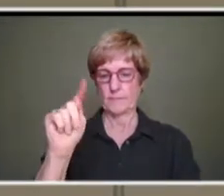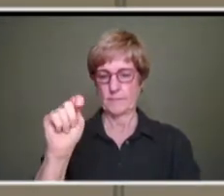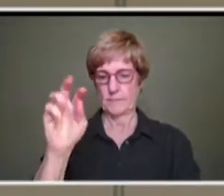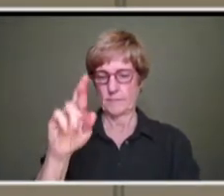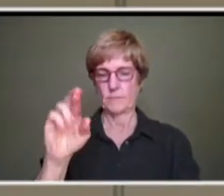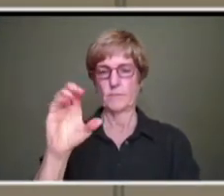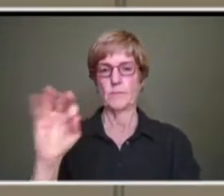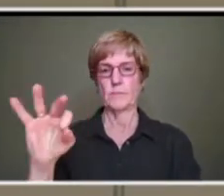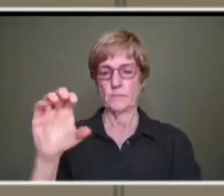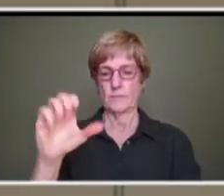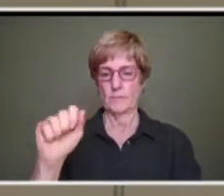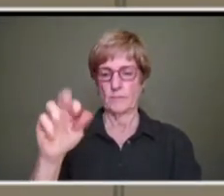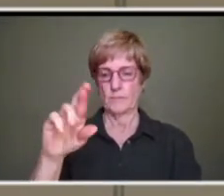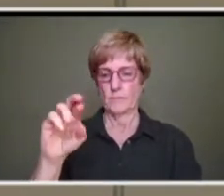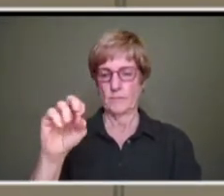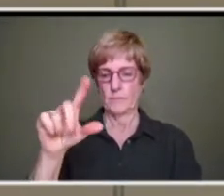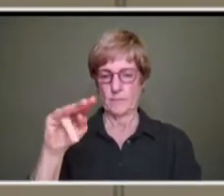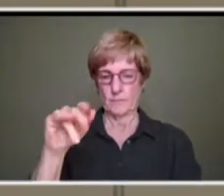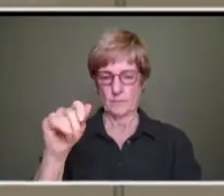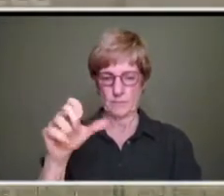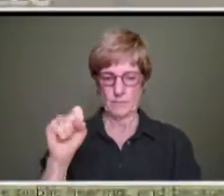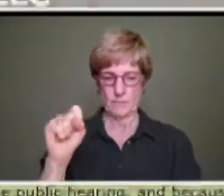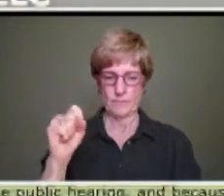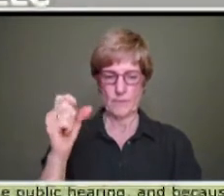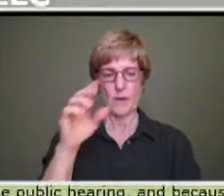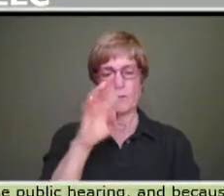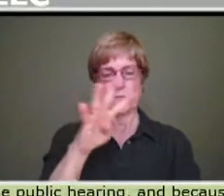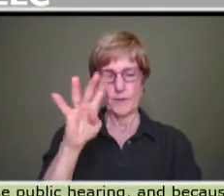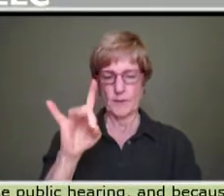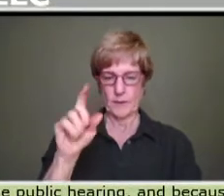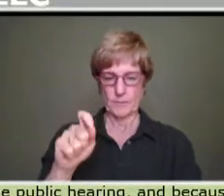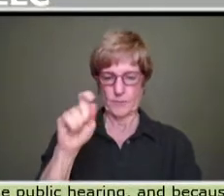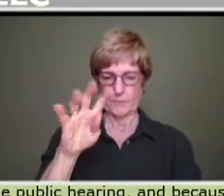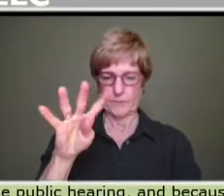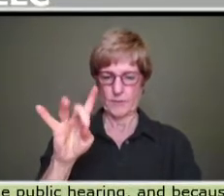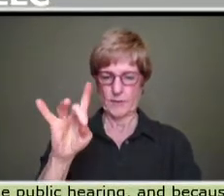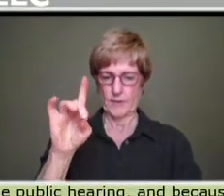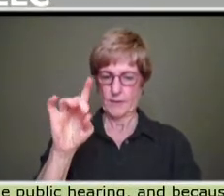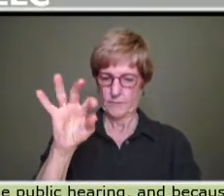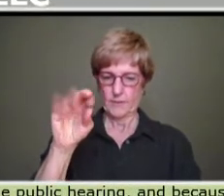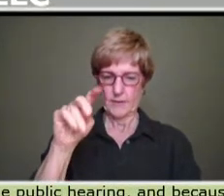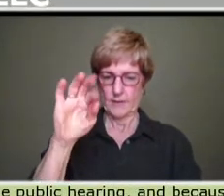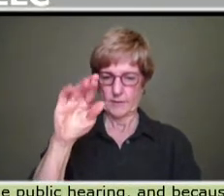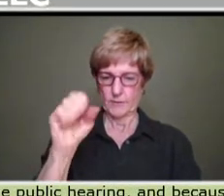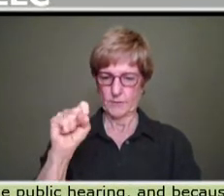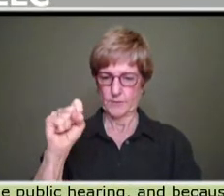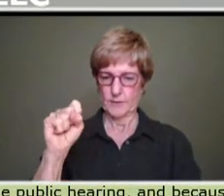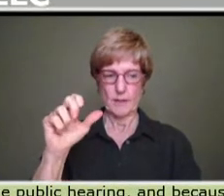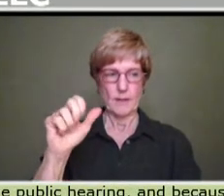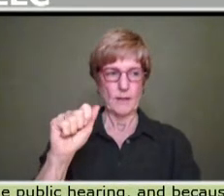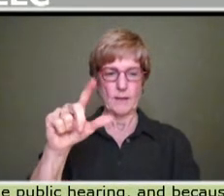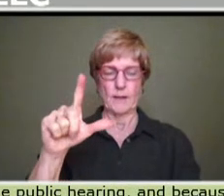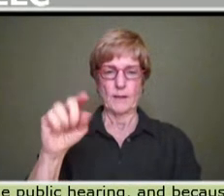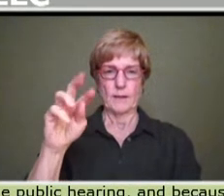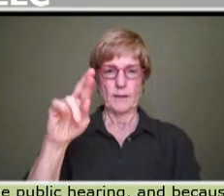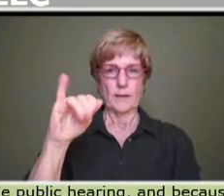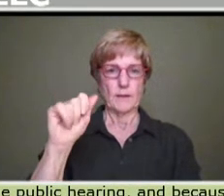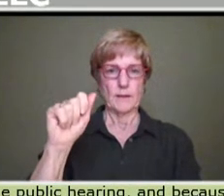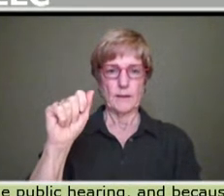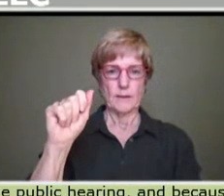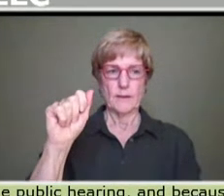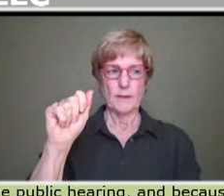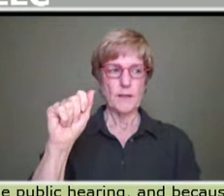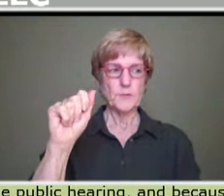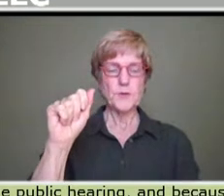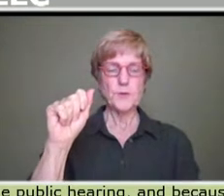Carolinas LLC which is located on approximately 48.49 Acres on the south side of alexandriana road and on the